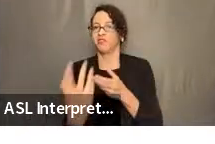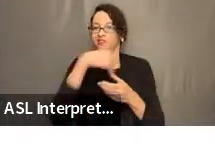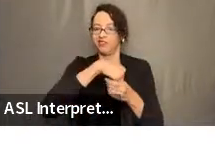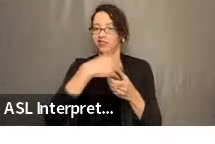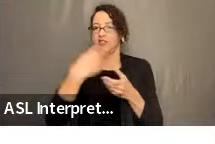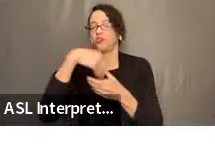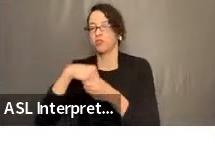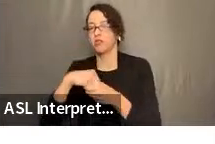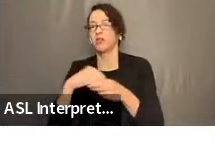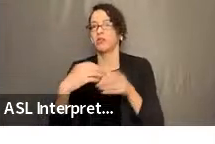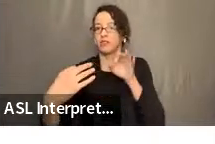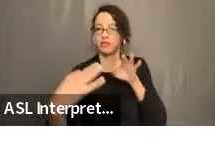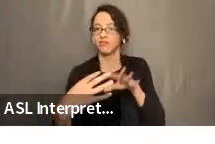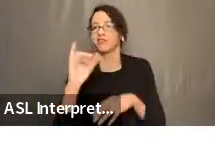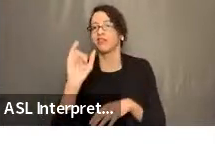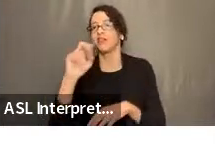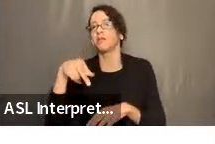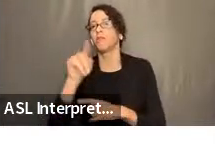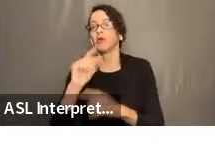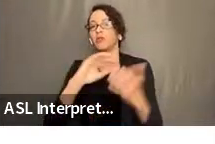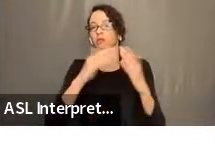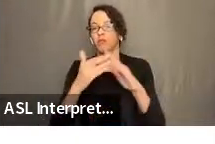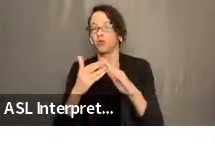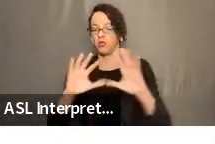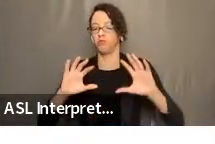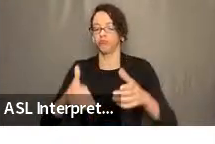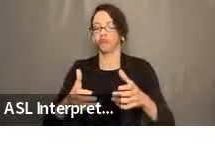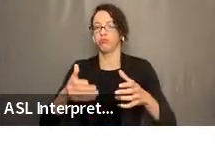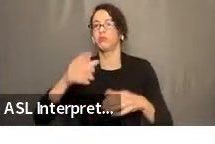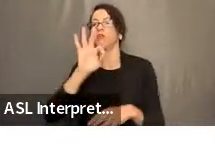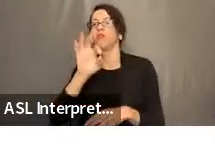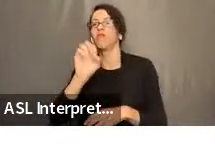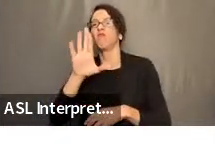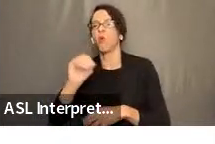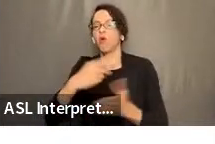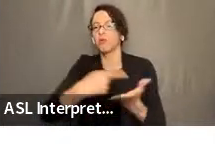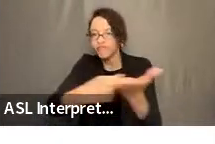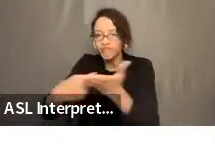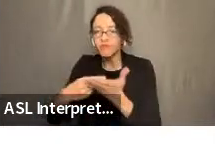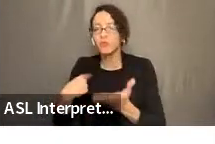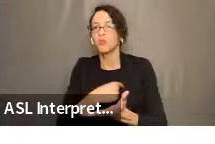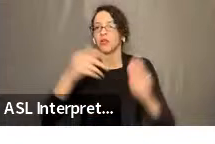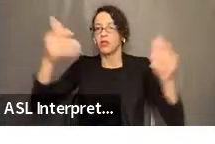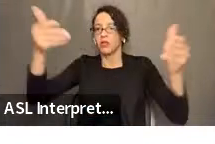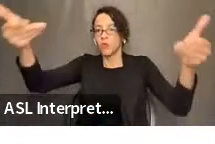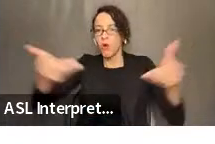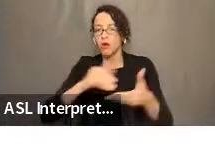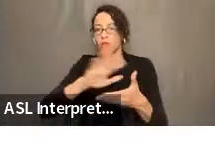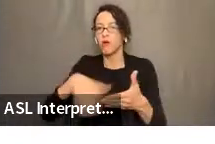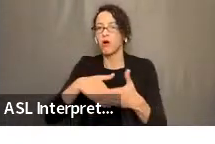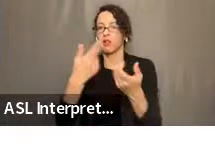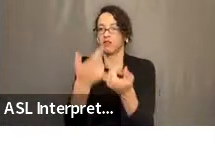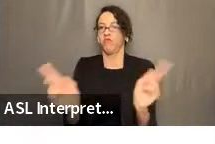Community Forum. We welcome you all to be here this evening. Next slide, Maylene.